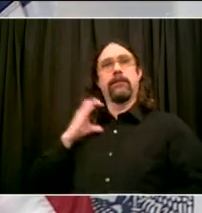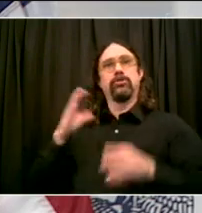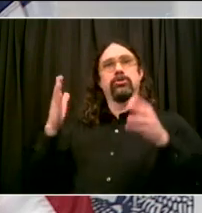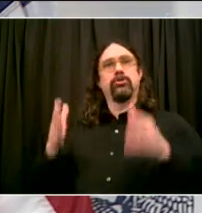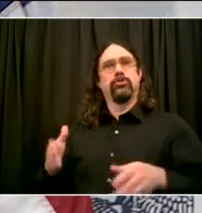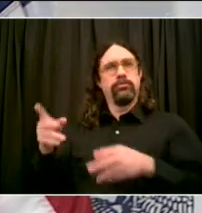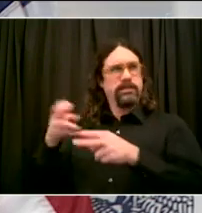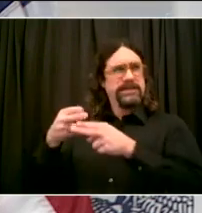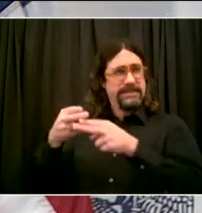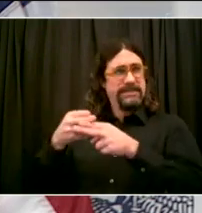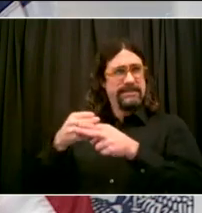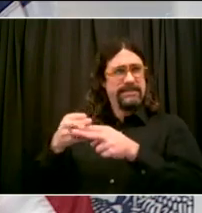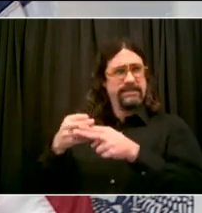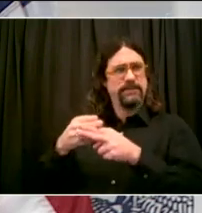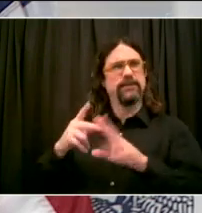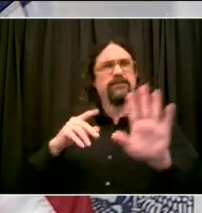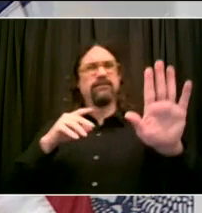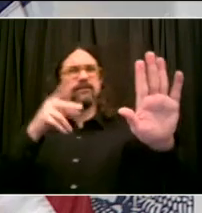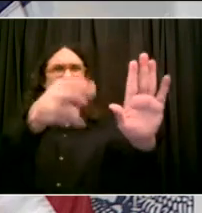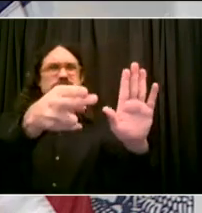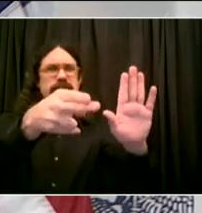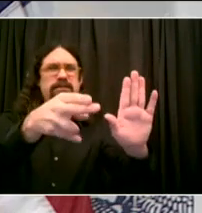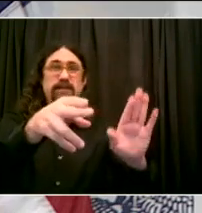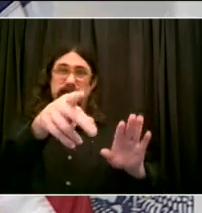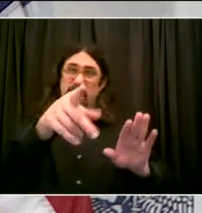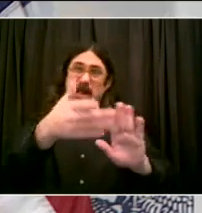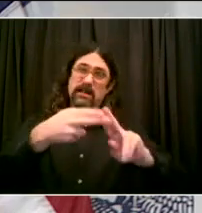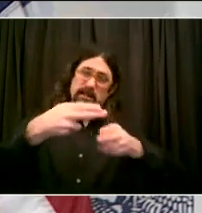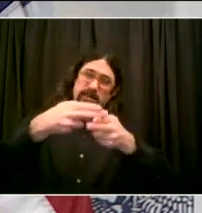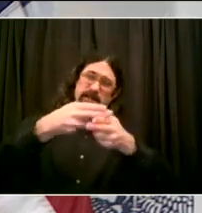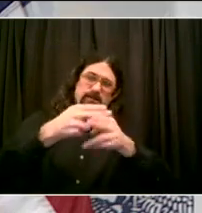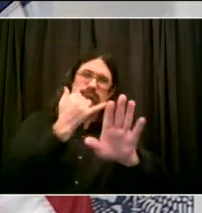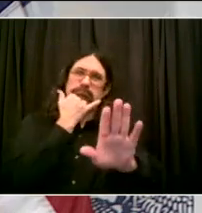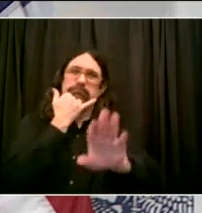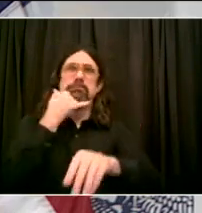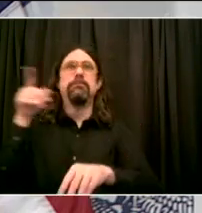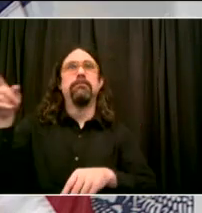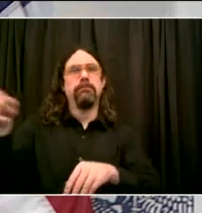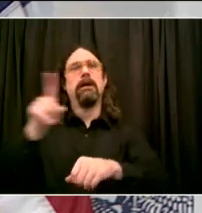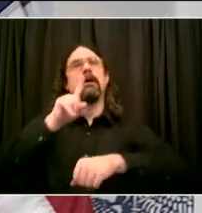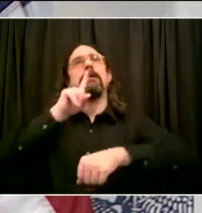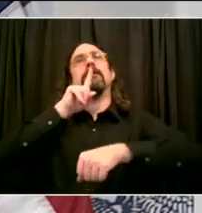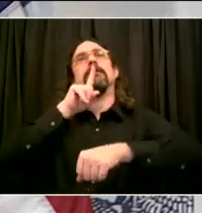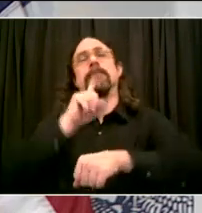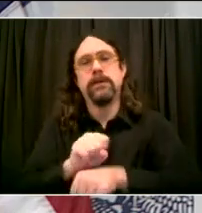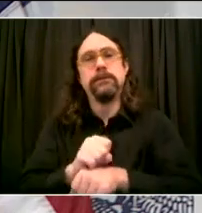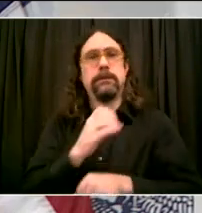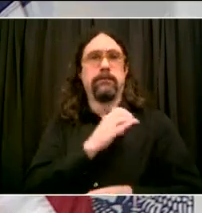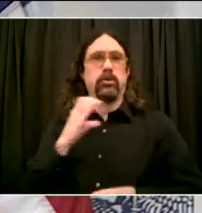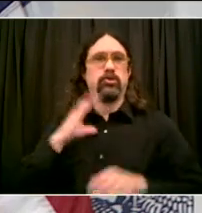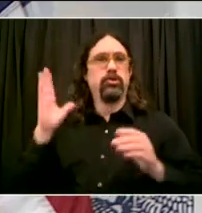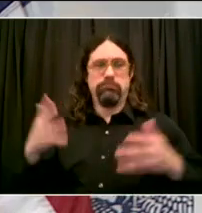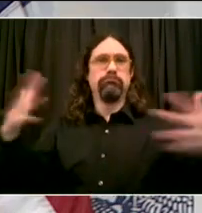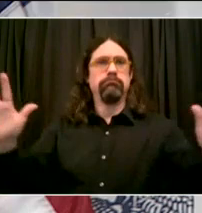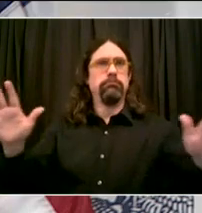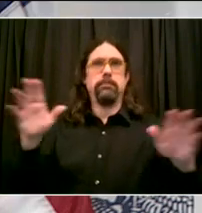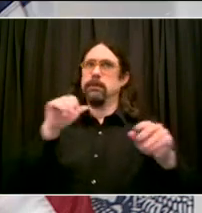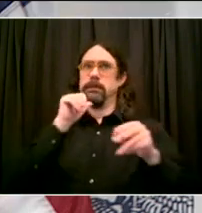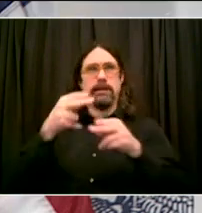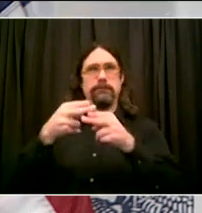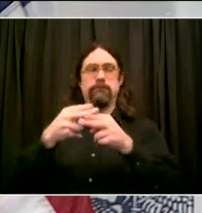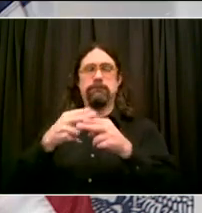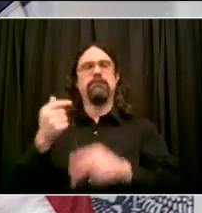He's doing a great job. Okay, go ahead. We believe in second chances, so we're going back to Katie Honan. There you